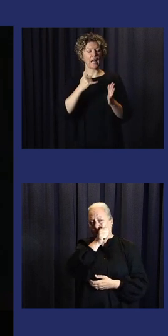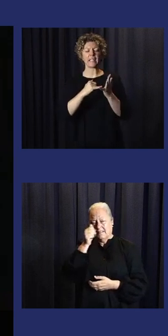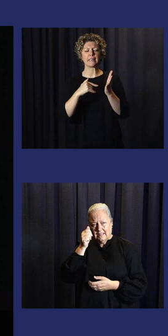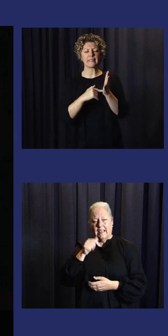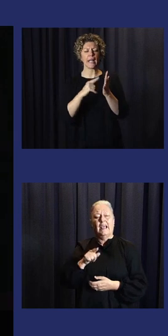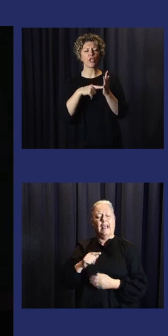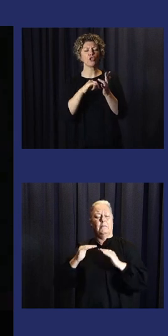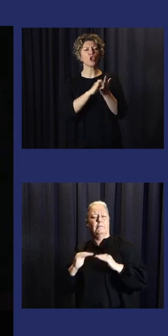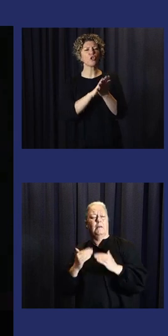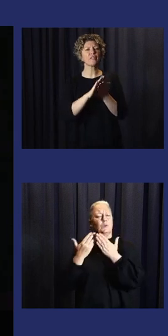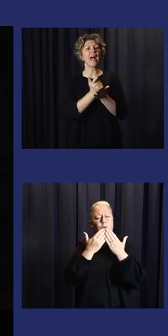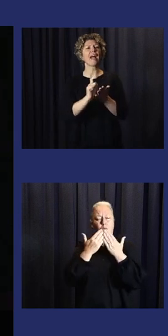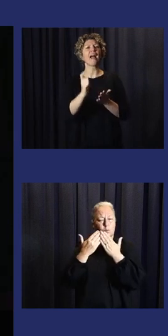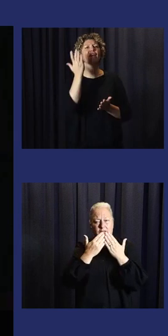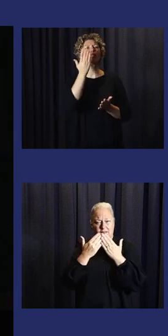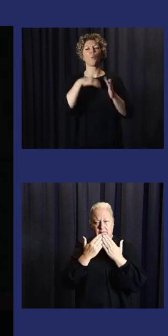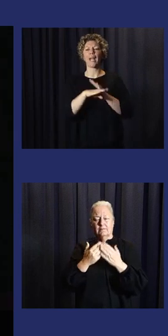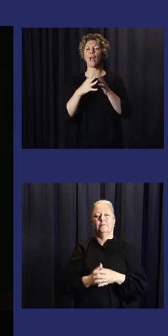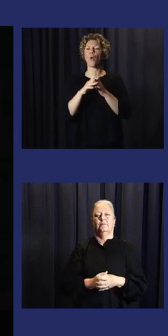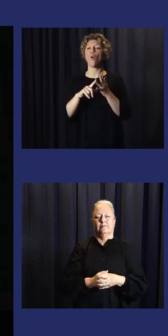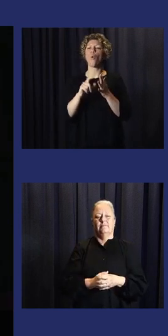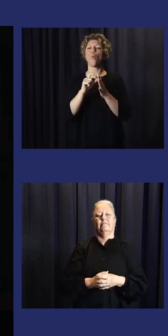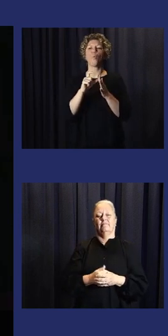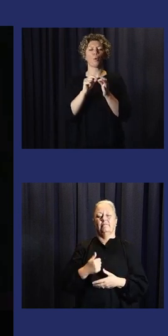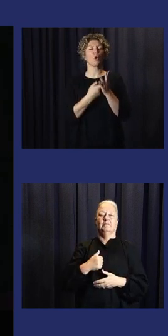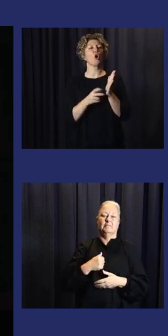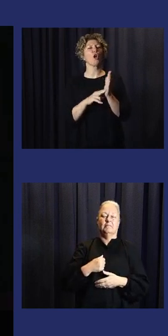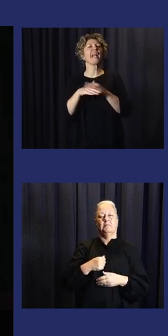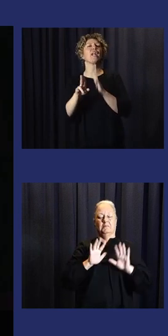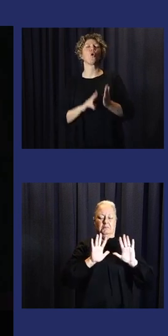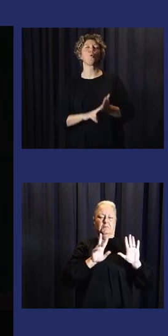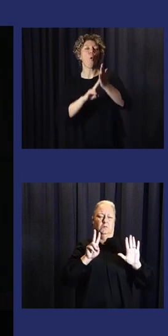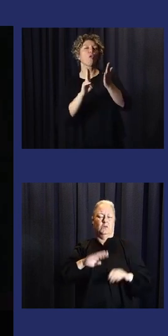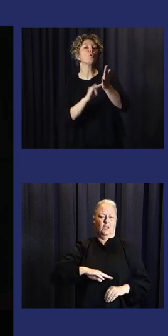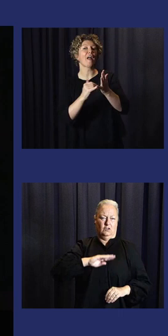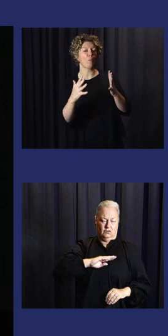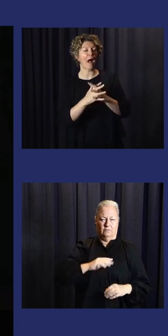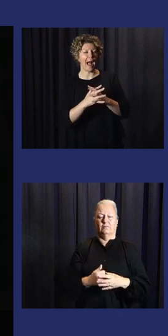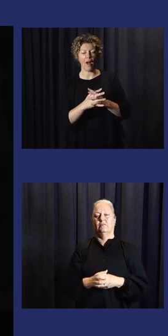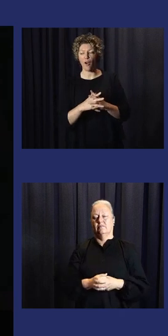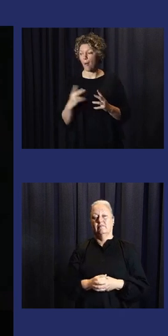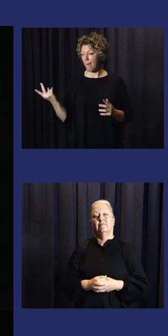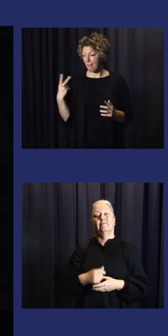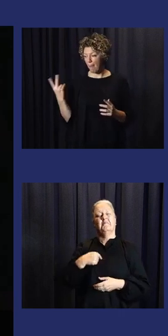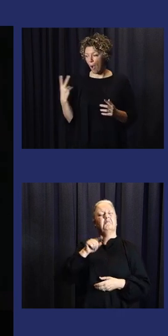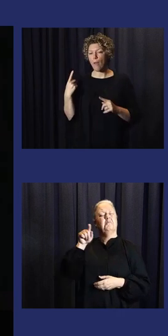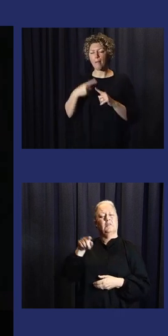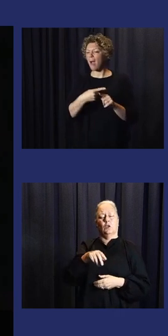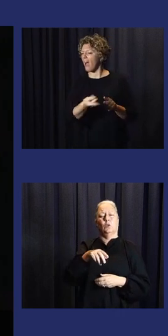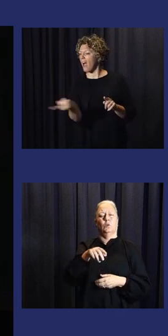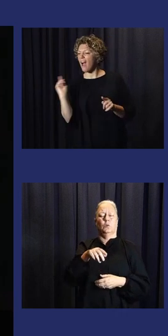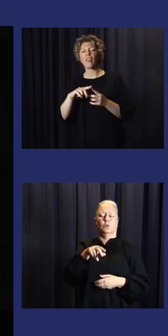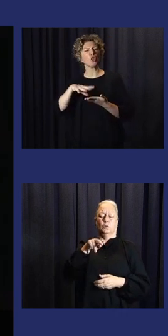Joseph's Catholic Primary School in Woodburn, Northern New South Wales. Both of us and half the students